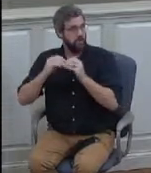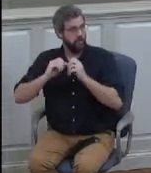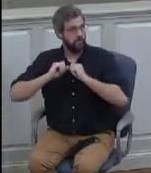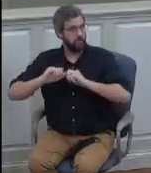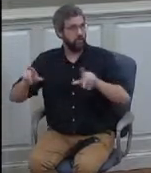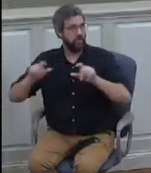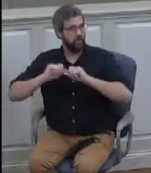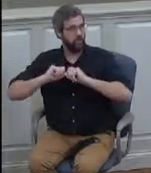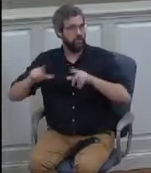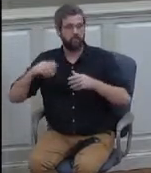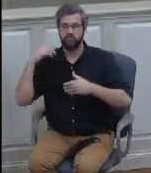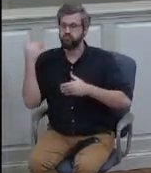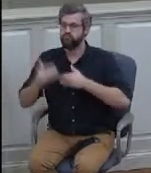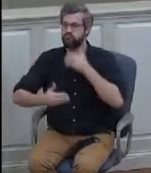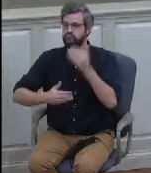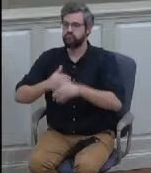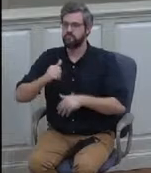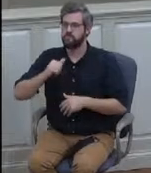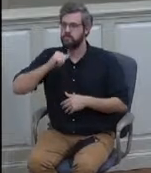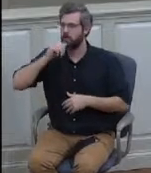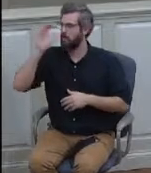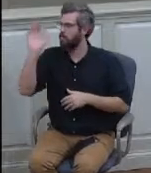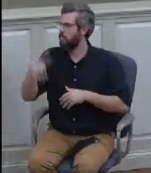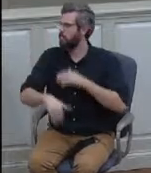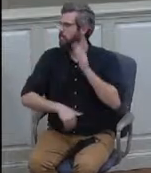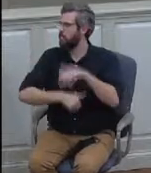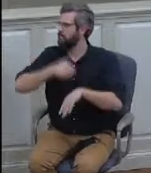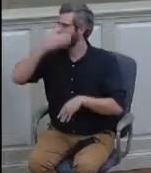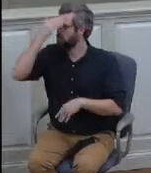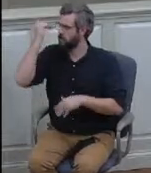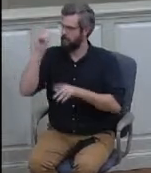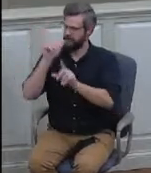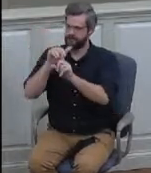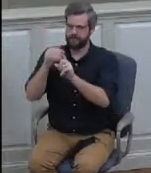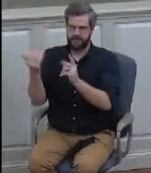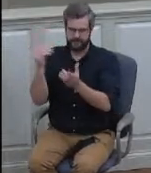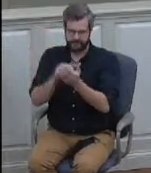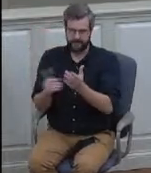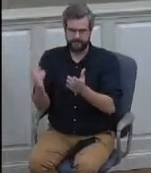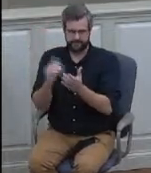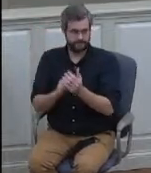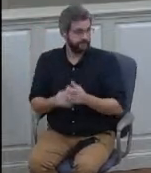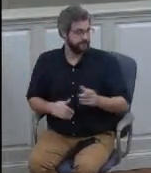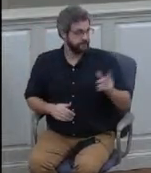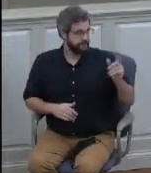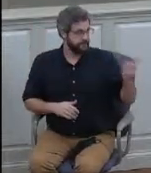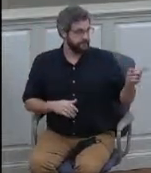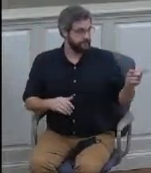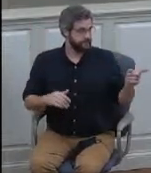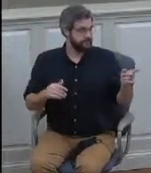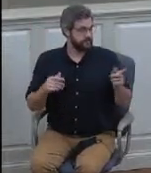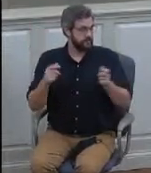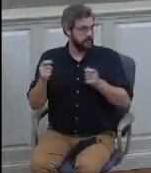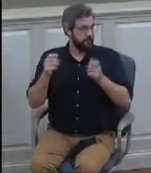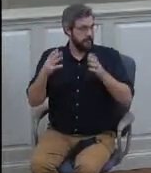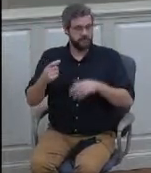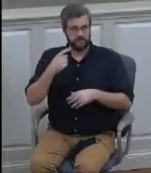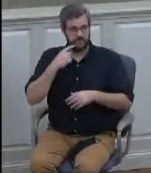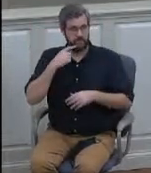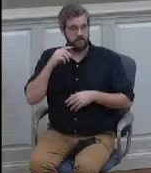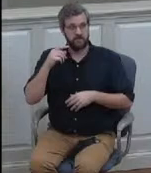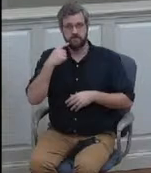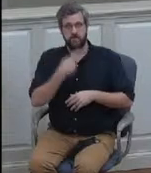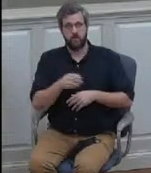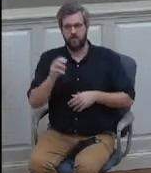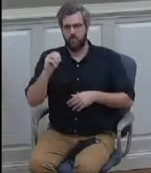know, over time, and not let people forget about it. Marshall can do something on the water bills too. We need to,